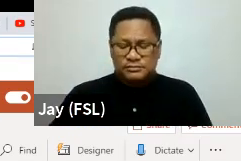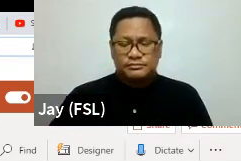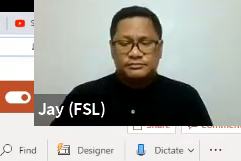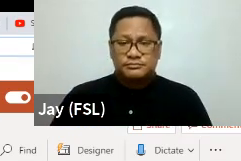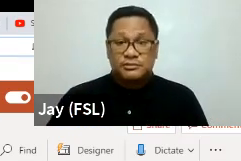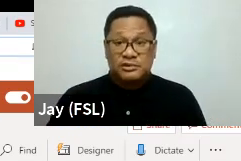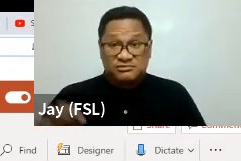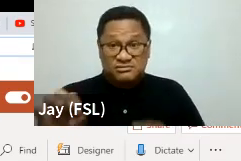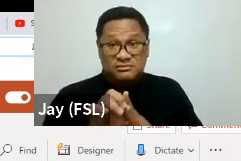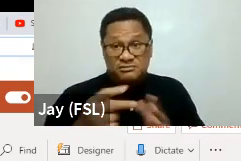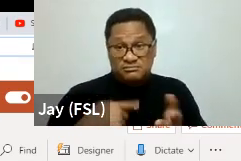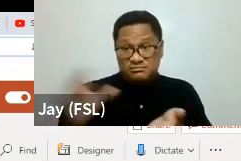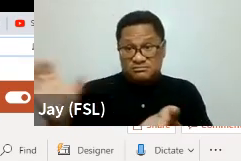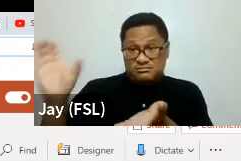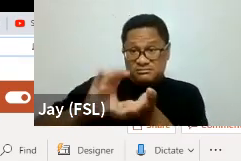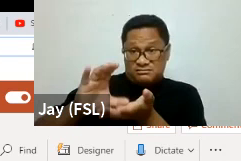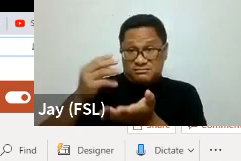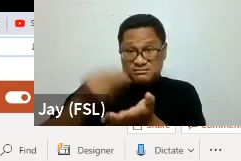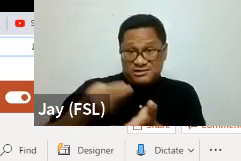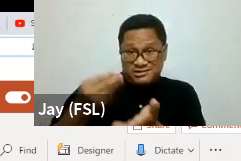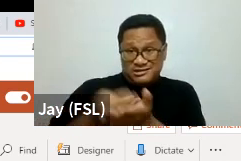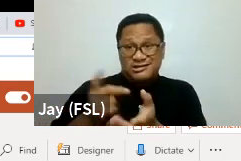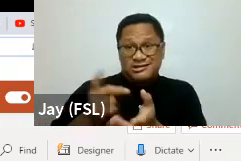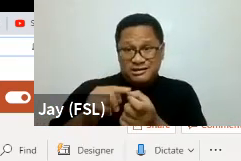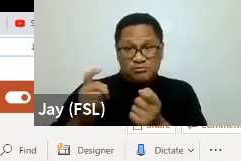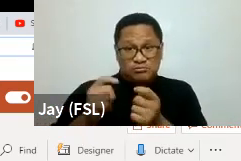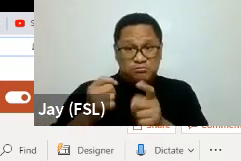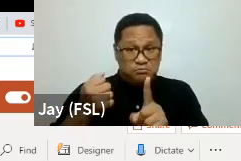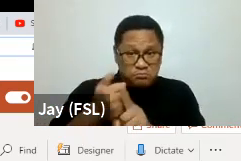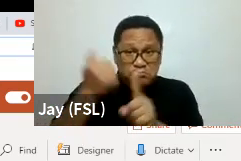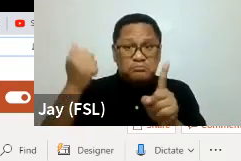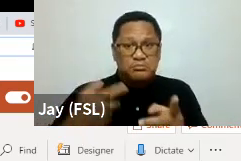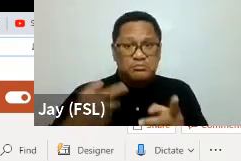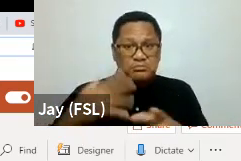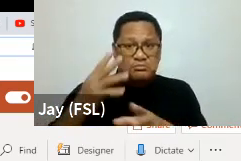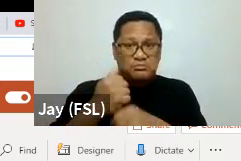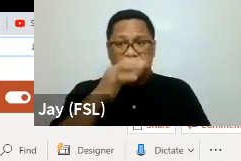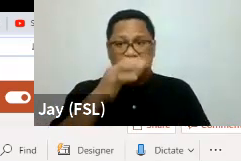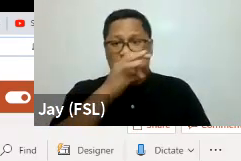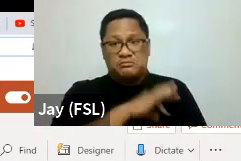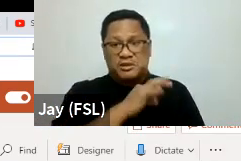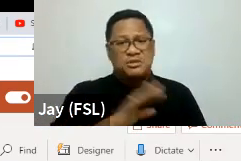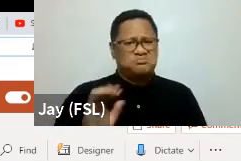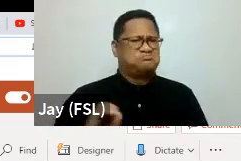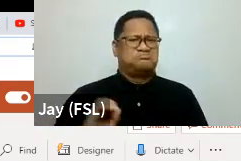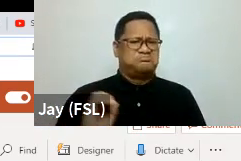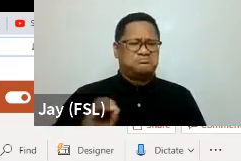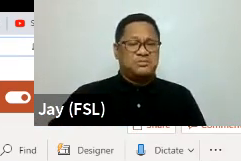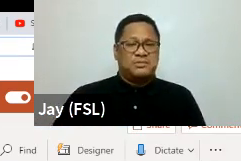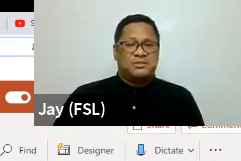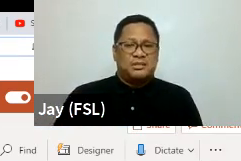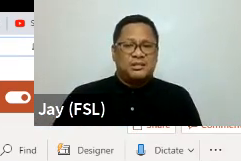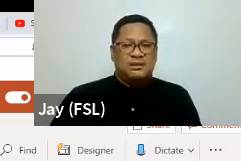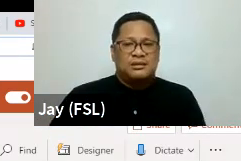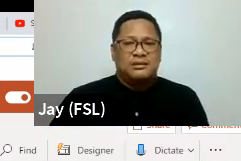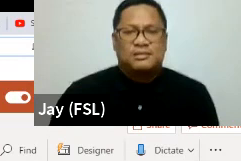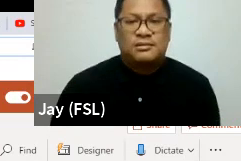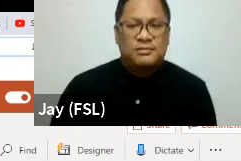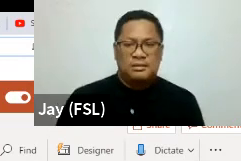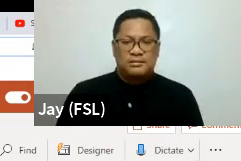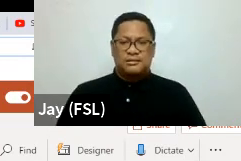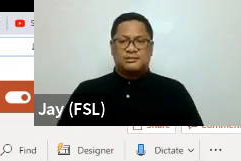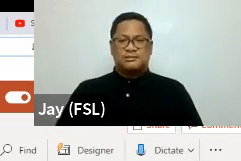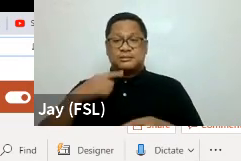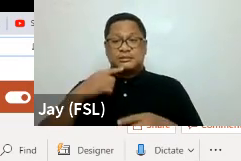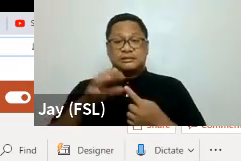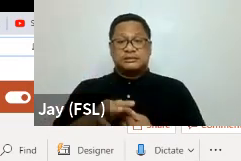porket may capital ka, automatic kikita ka na. Okay? Especially in the business that I have chosen,